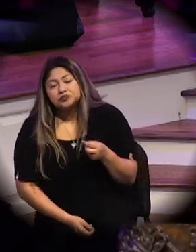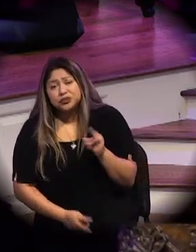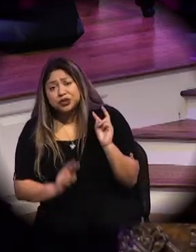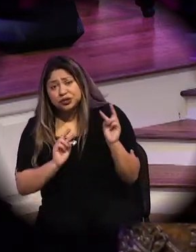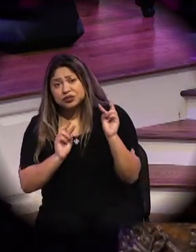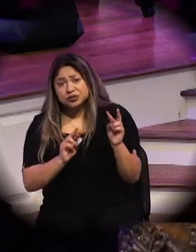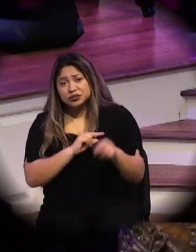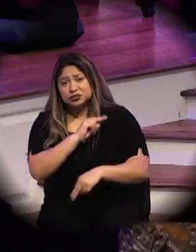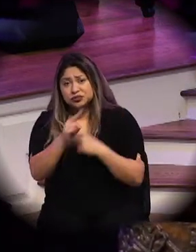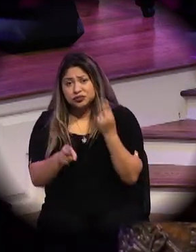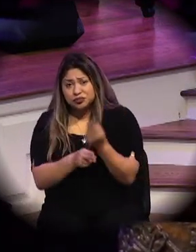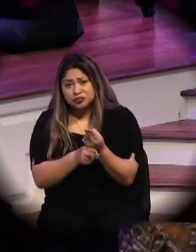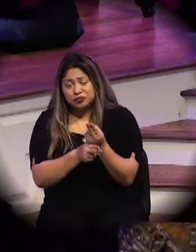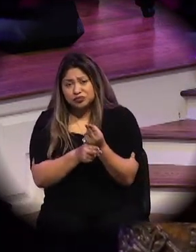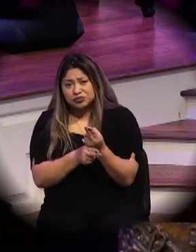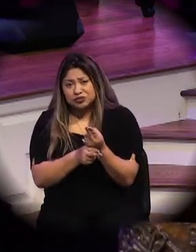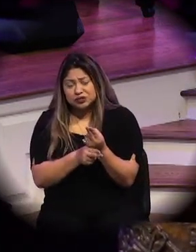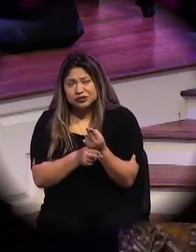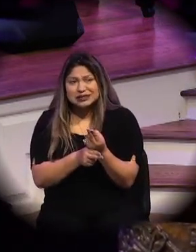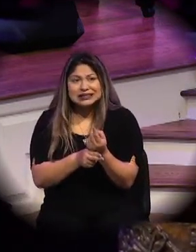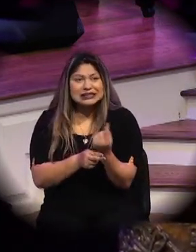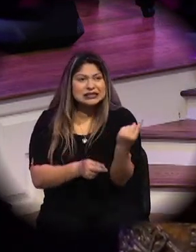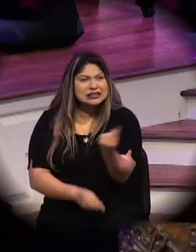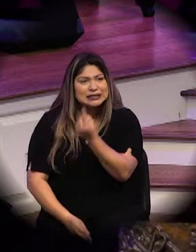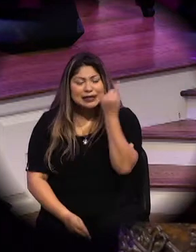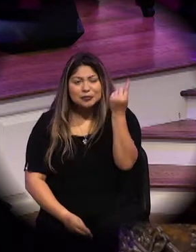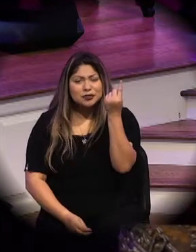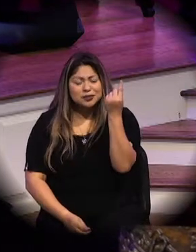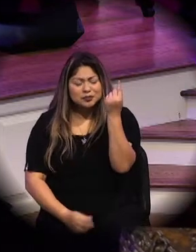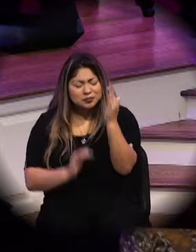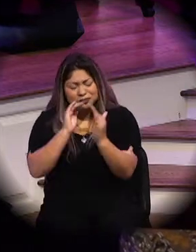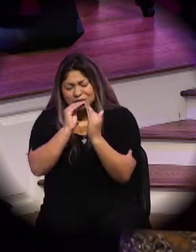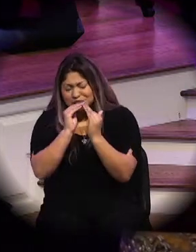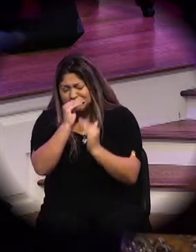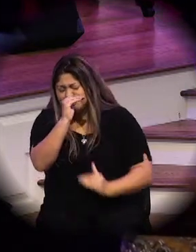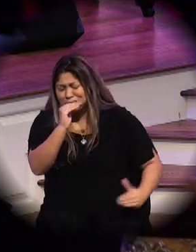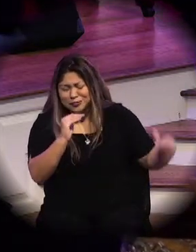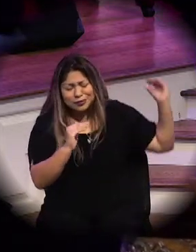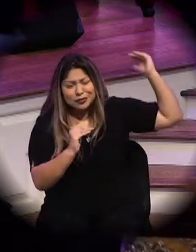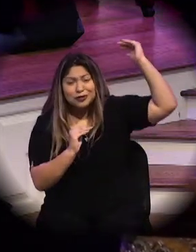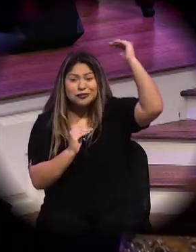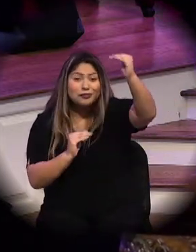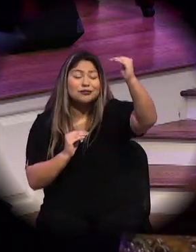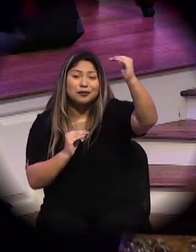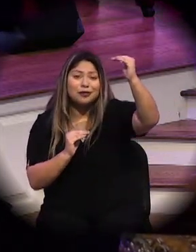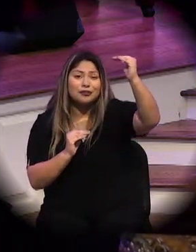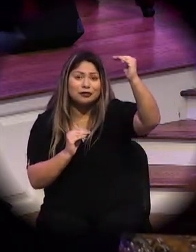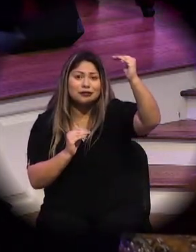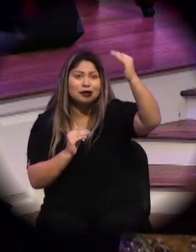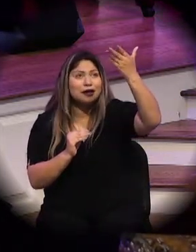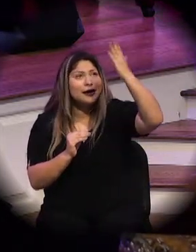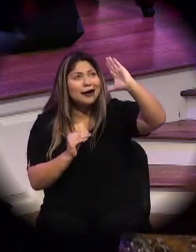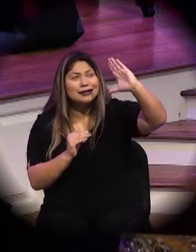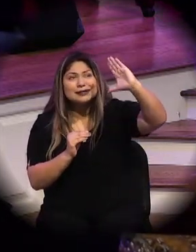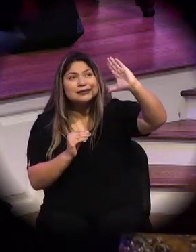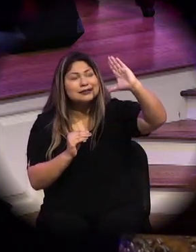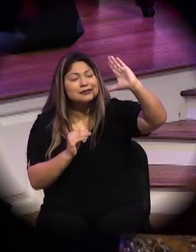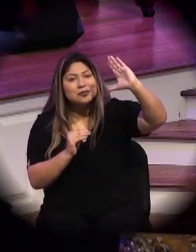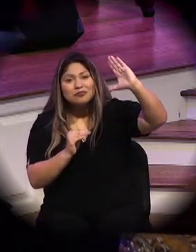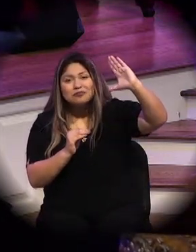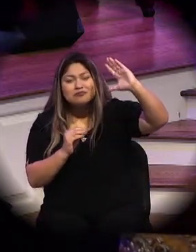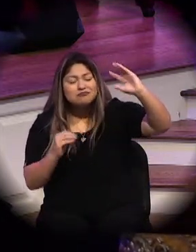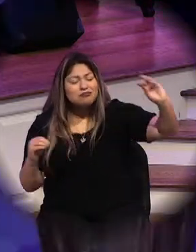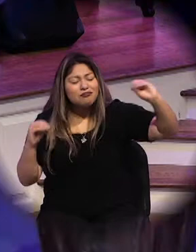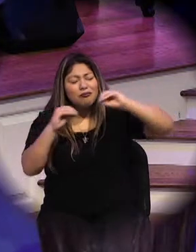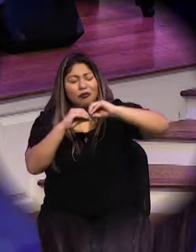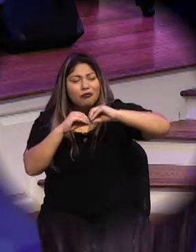a transcendent, I know that's a big word, transcendent God, a God who is other, a God who is bigger than we